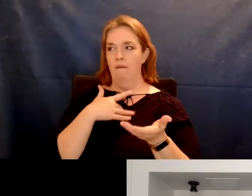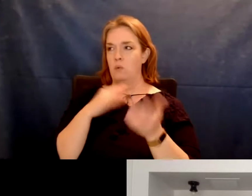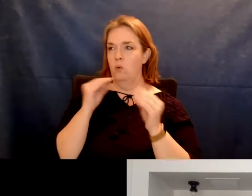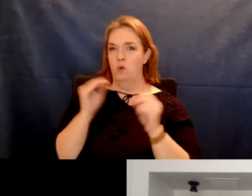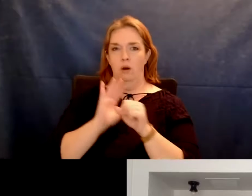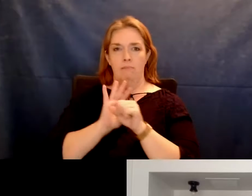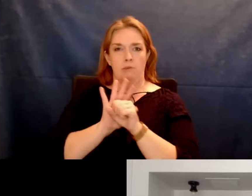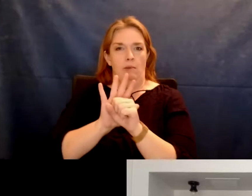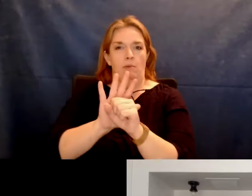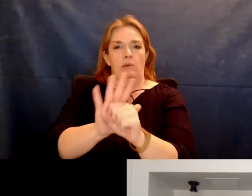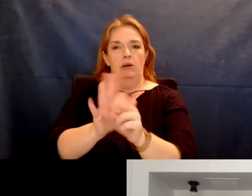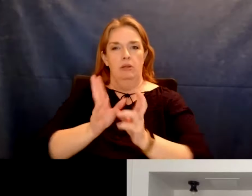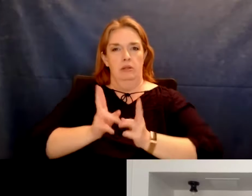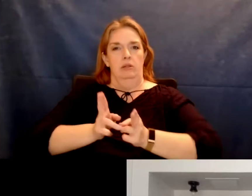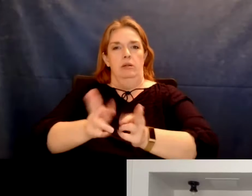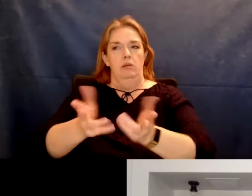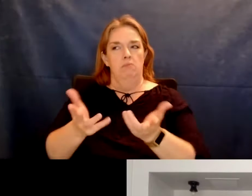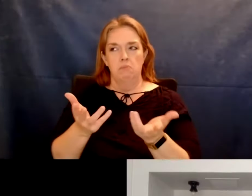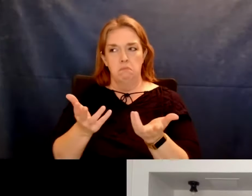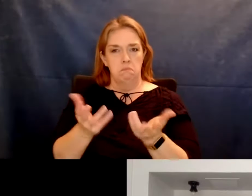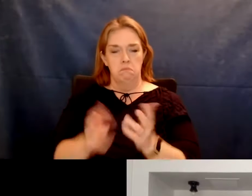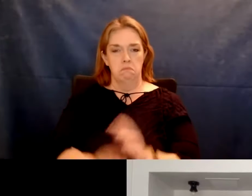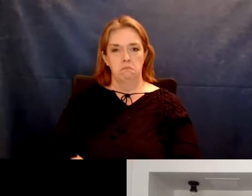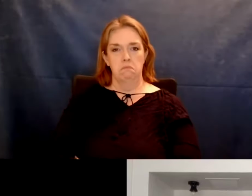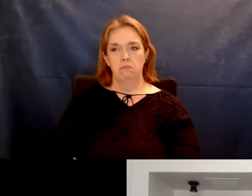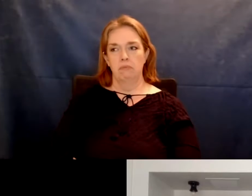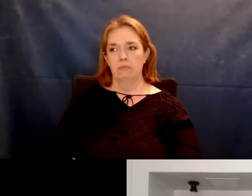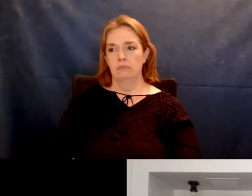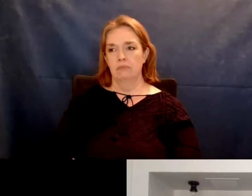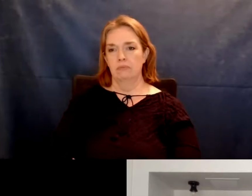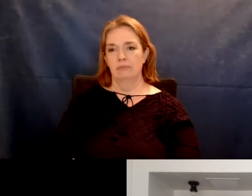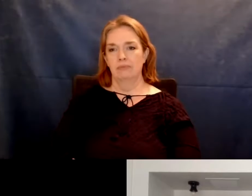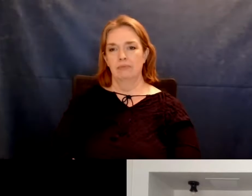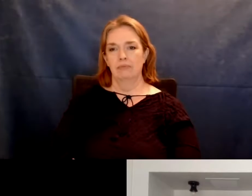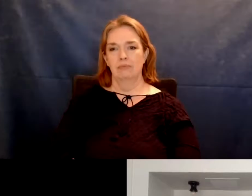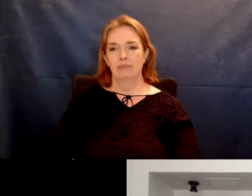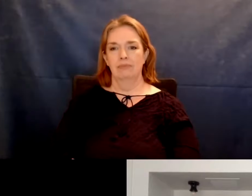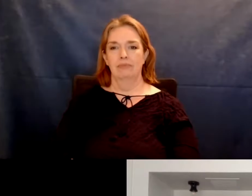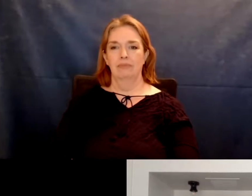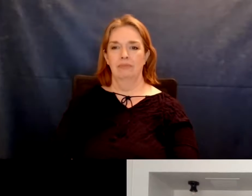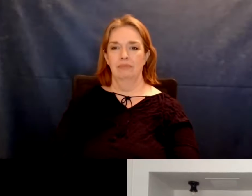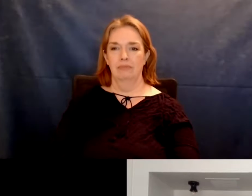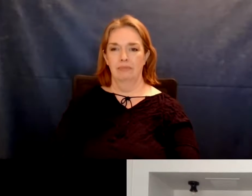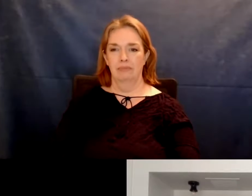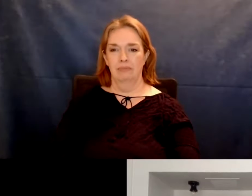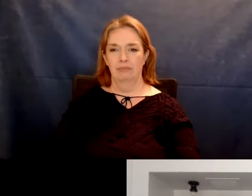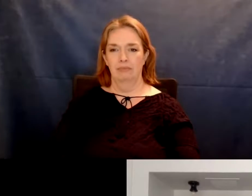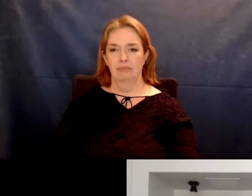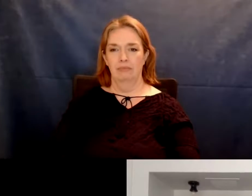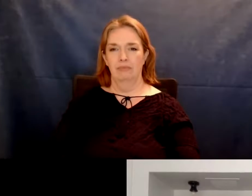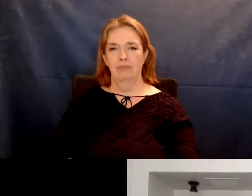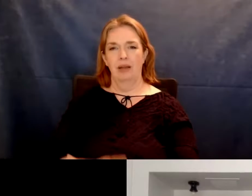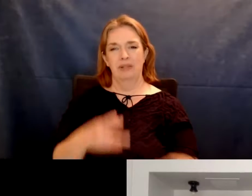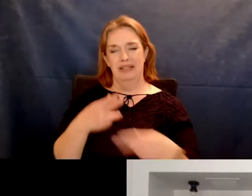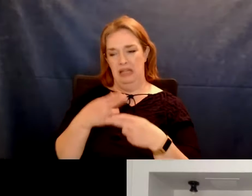And I don't know, when you hear a city like Boise, or with a name like Boise,